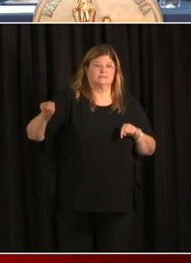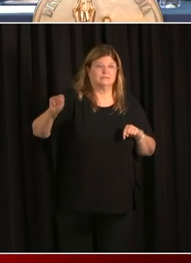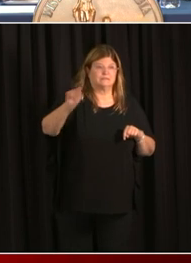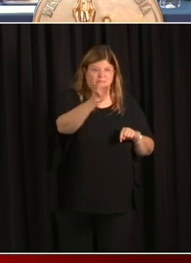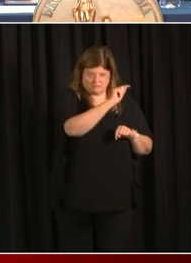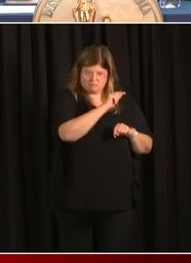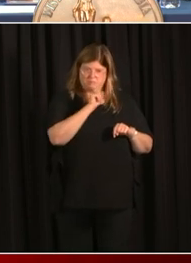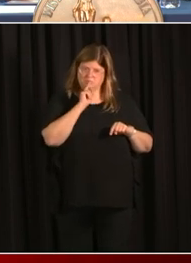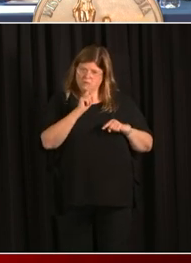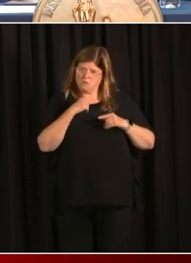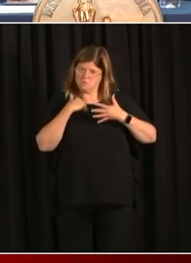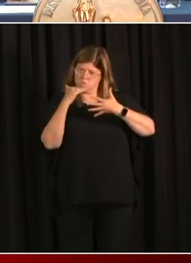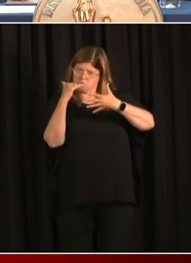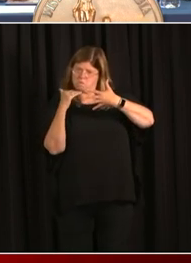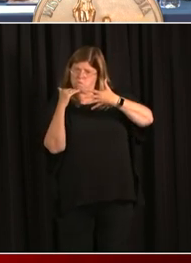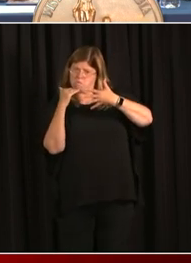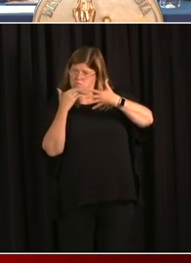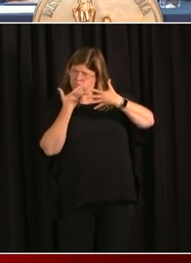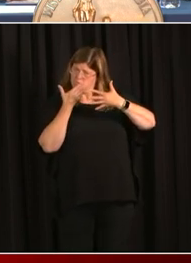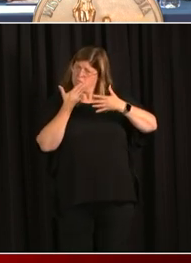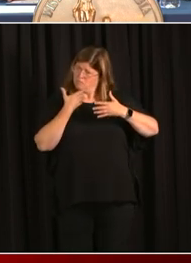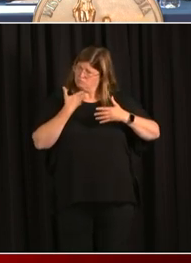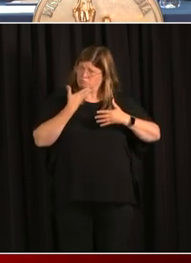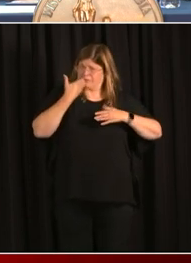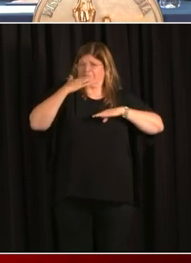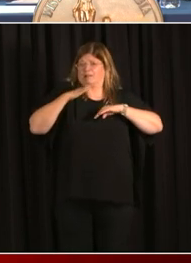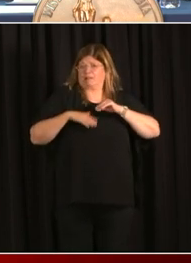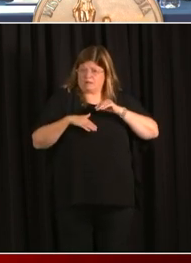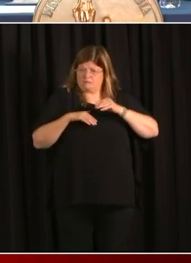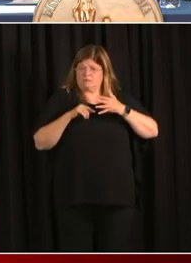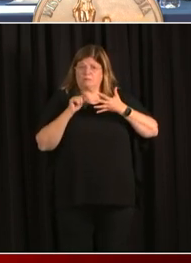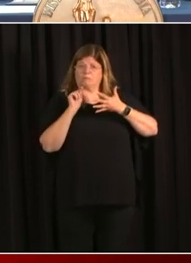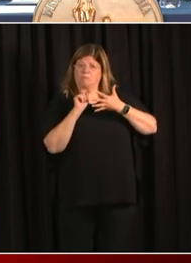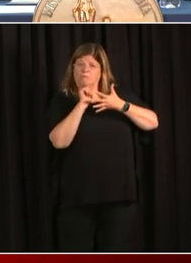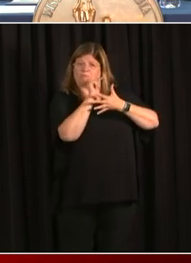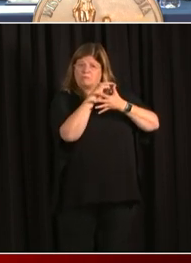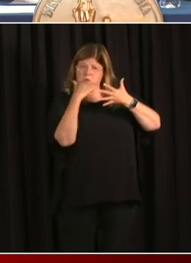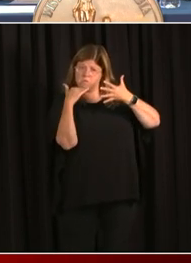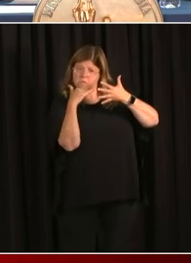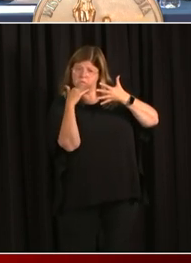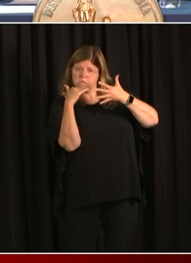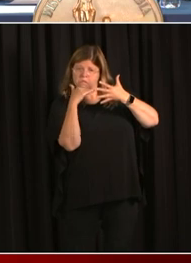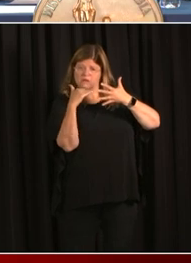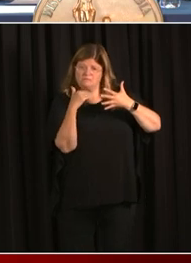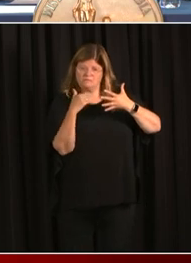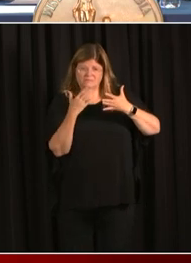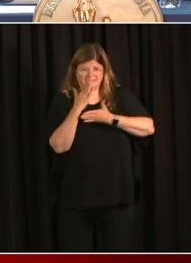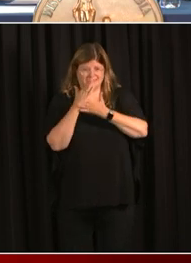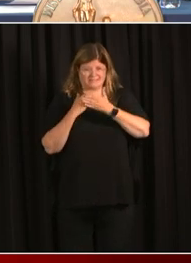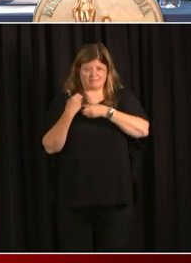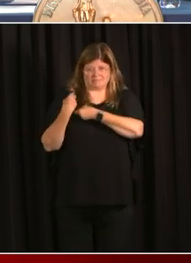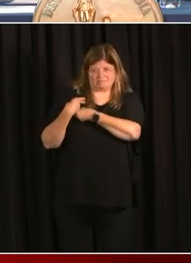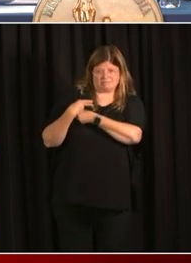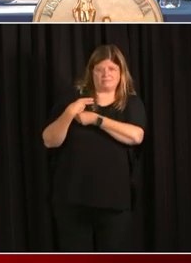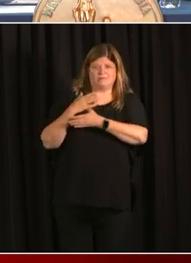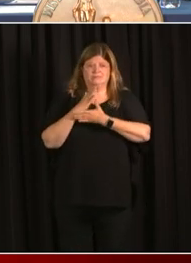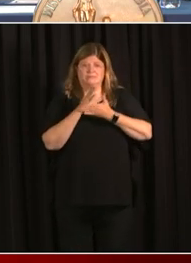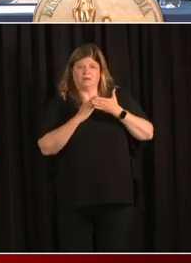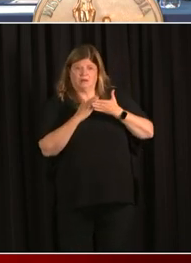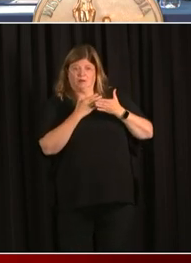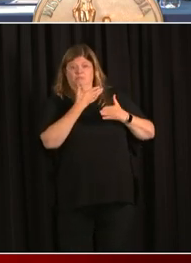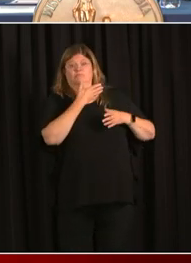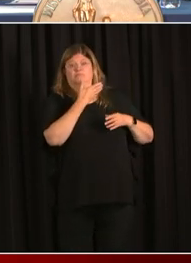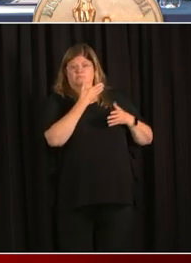see that we're doing a lot better than some, and some are doing better than us. So we want to